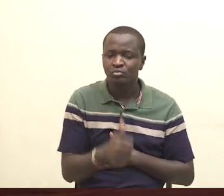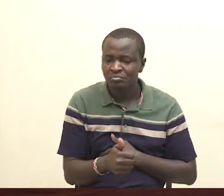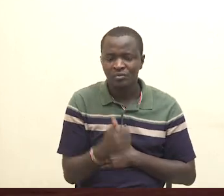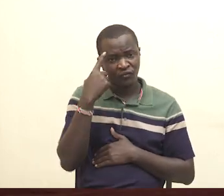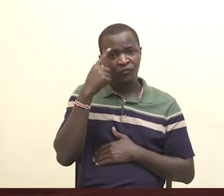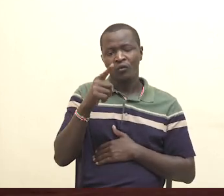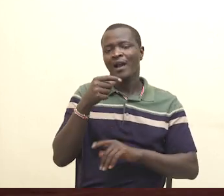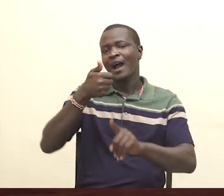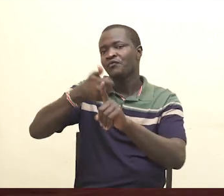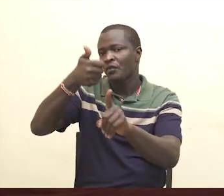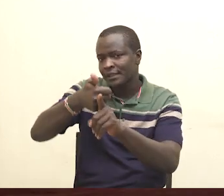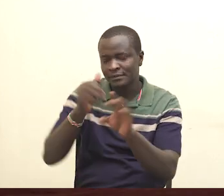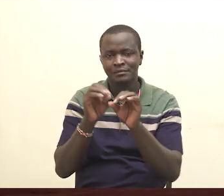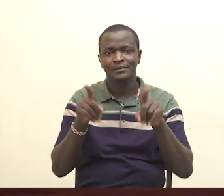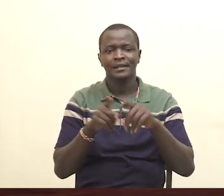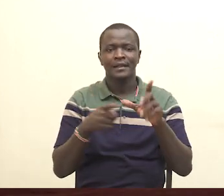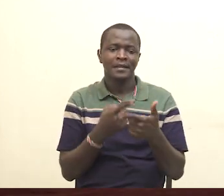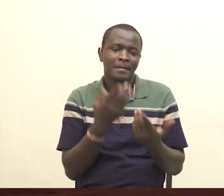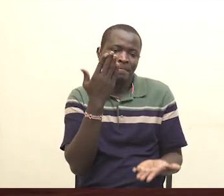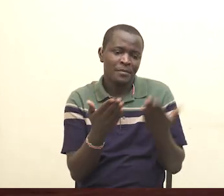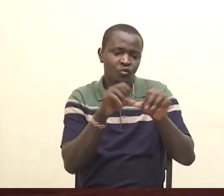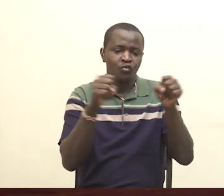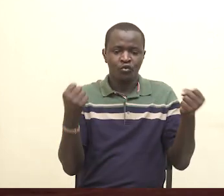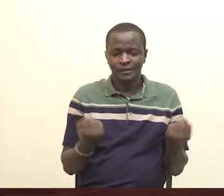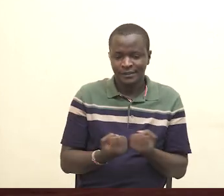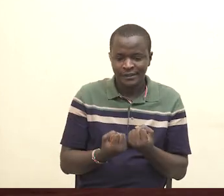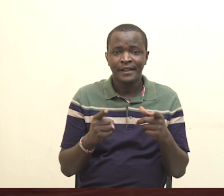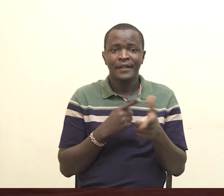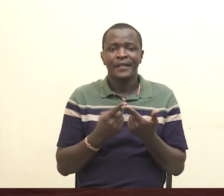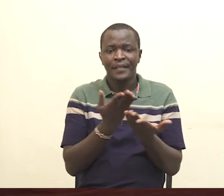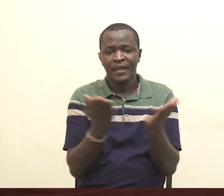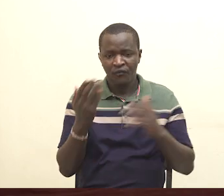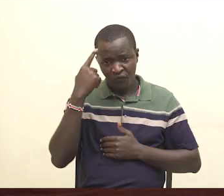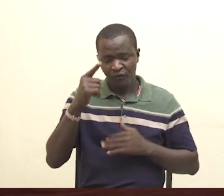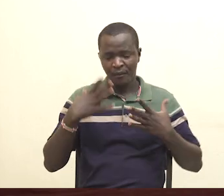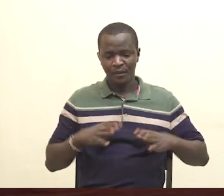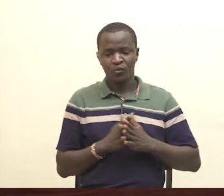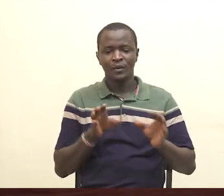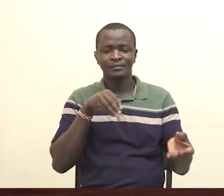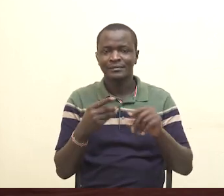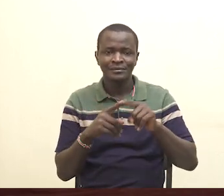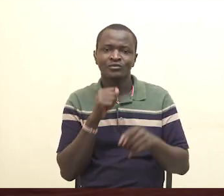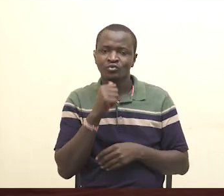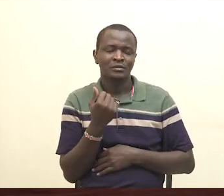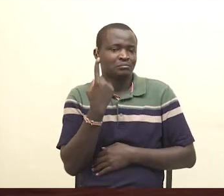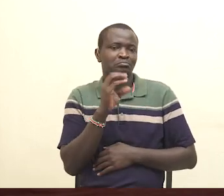for our advocacy and maybe the society realizing that we are there for people living with disability, they could not